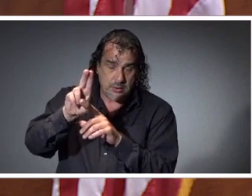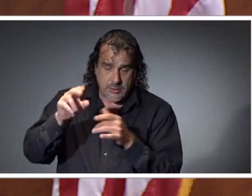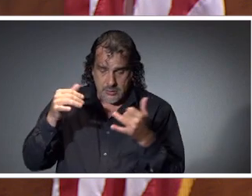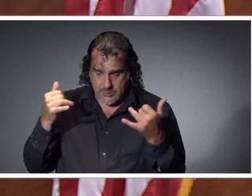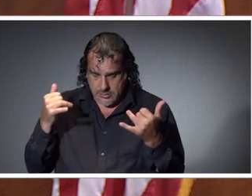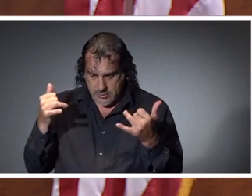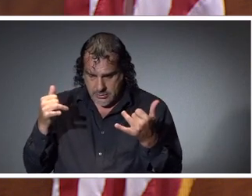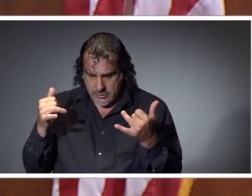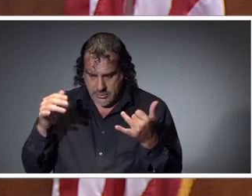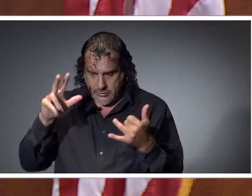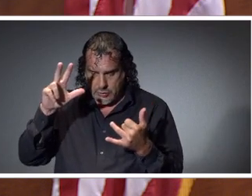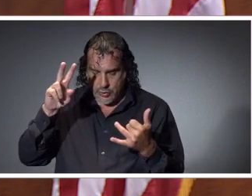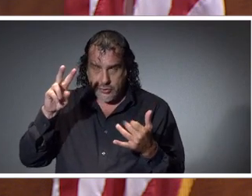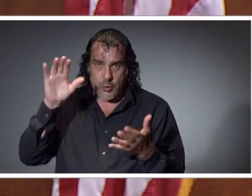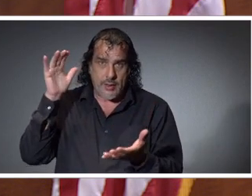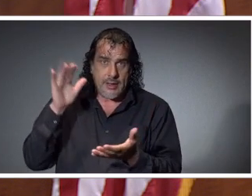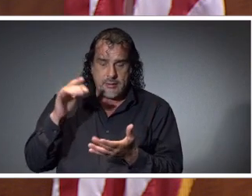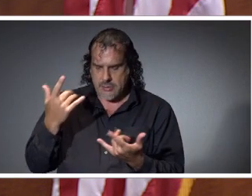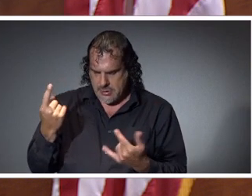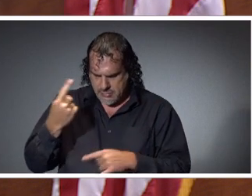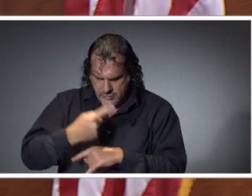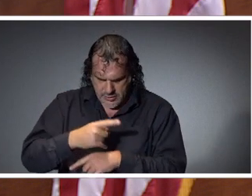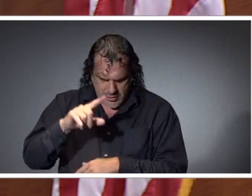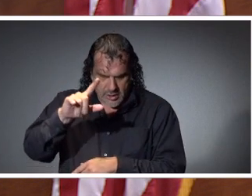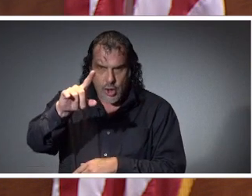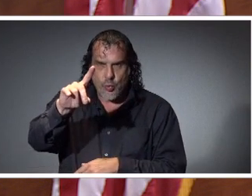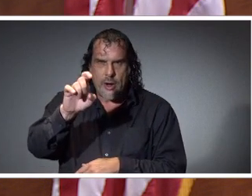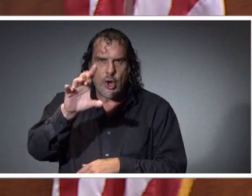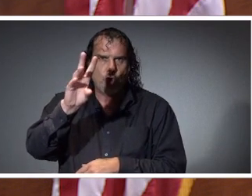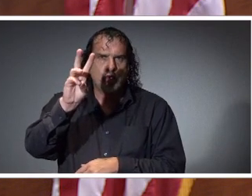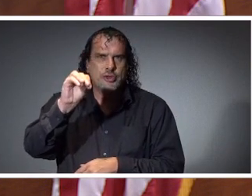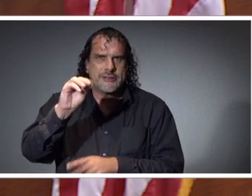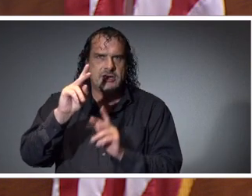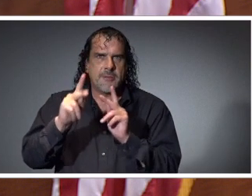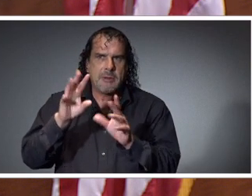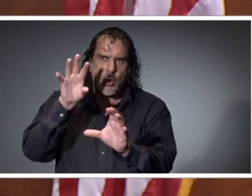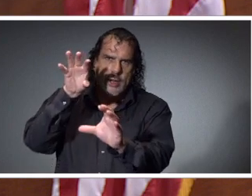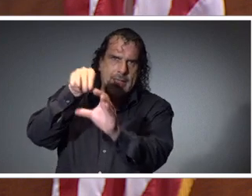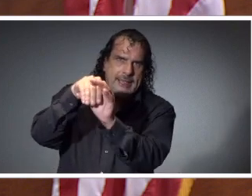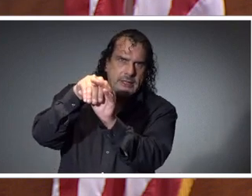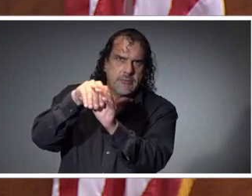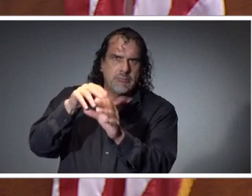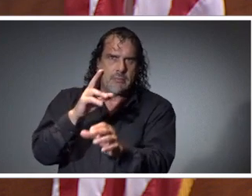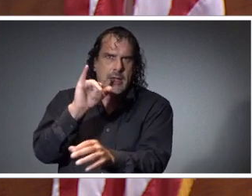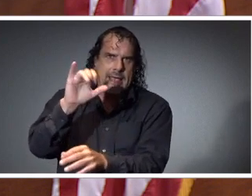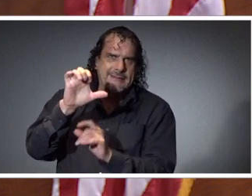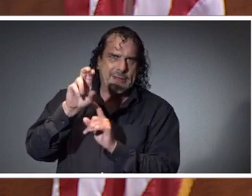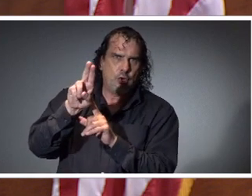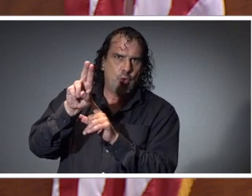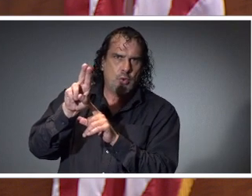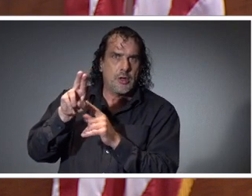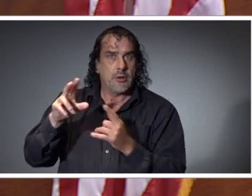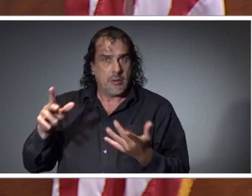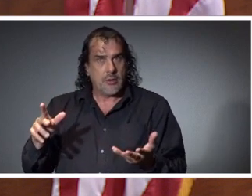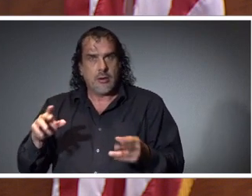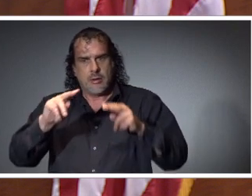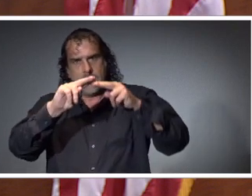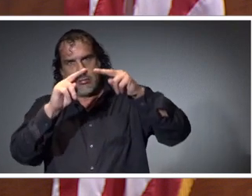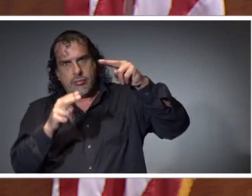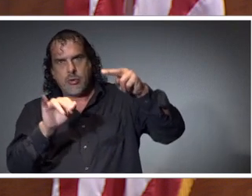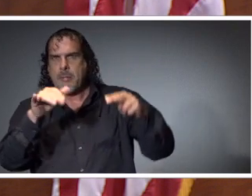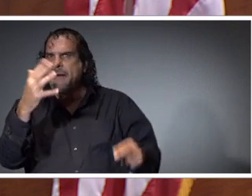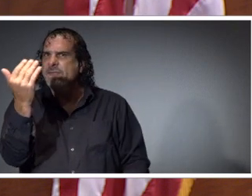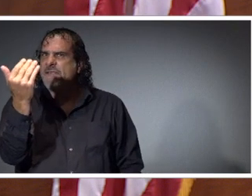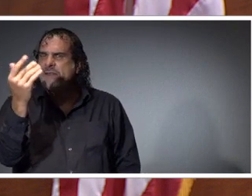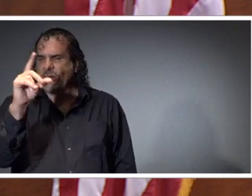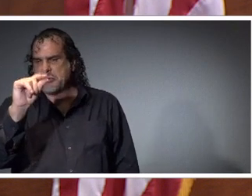32 less today. So we're down to 160 patients in ICUs throughout Mississippi. That is, again, approximately a 15